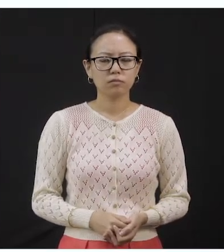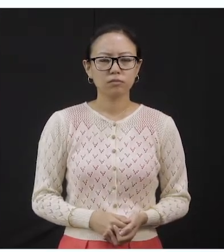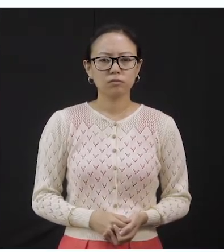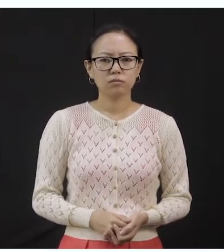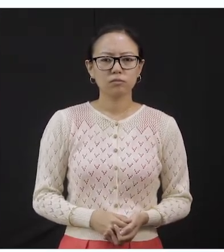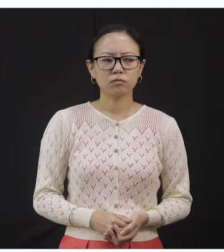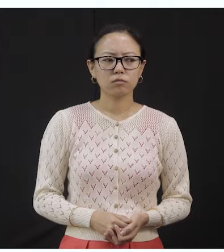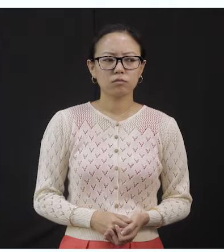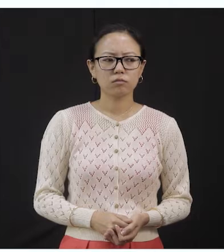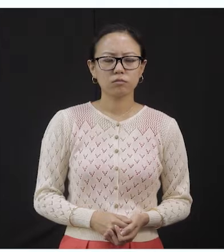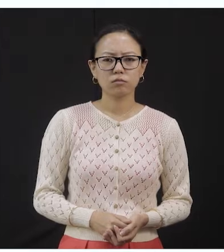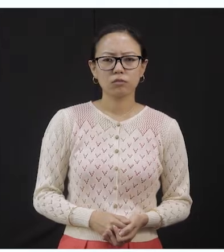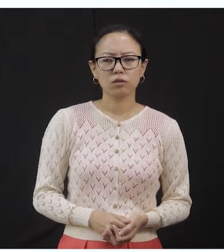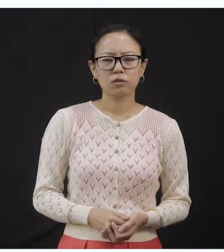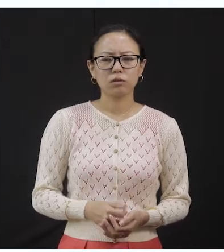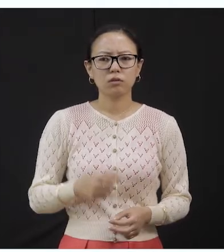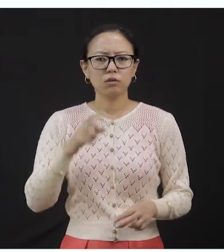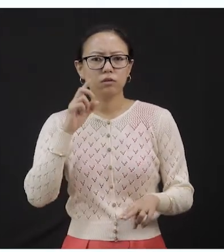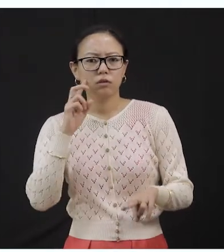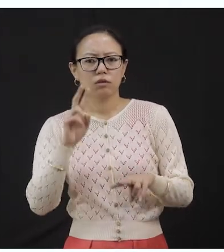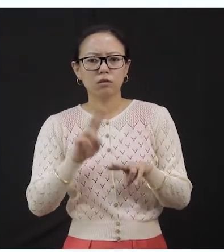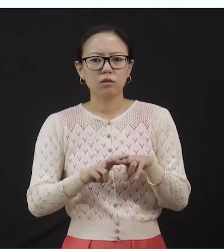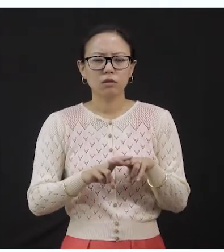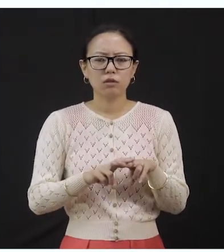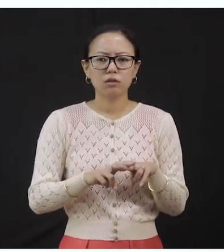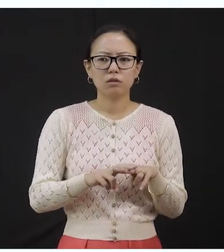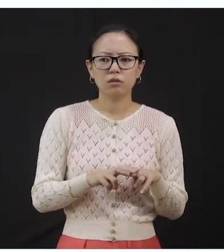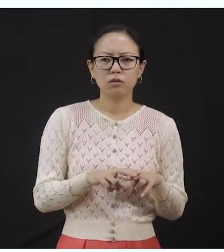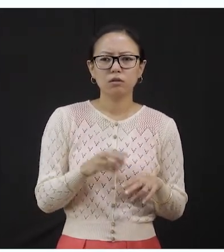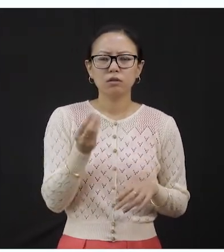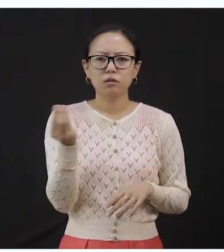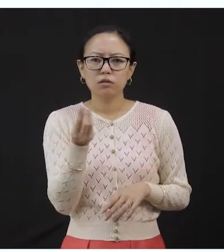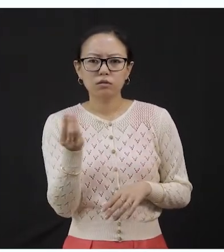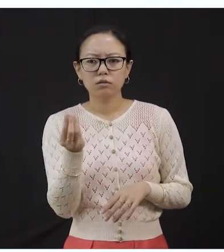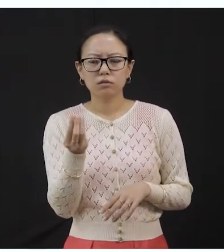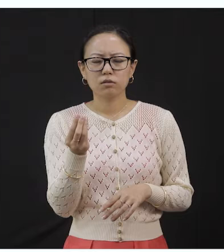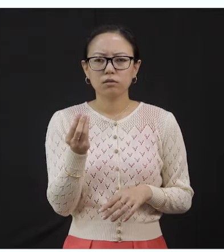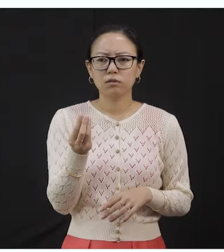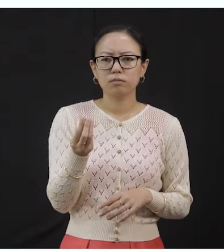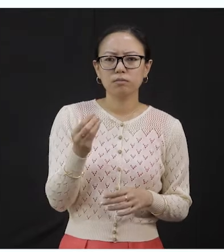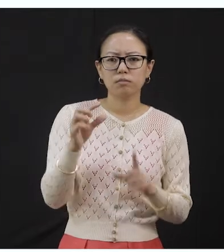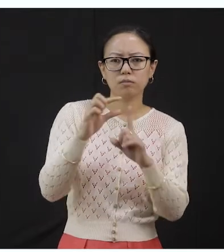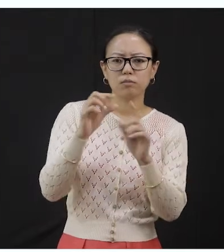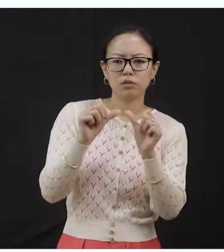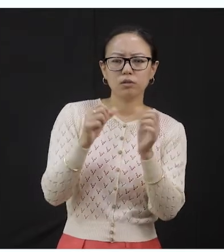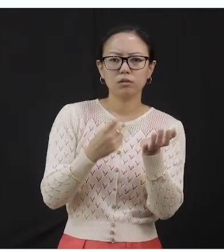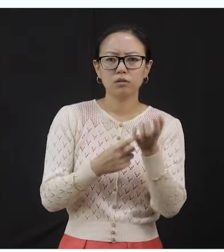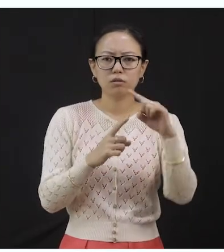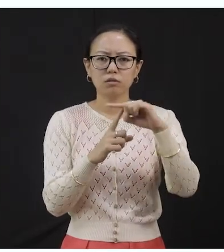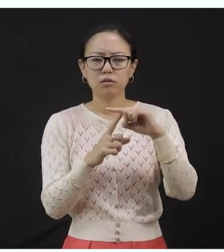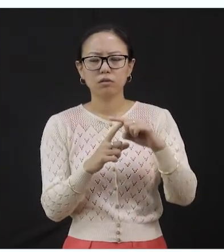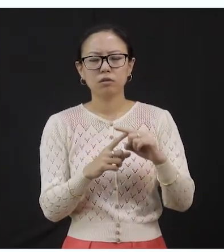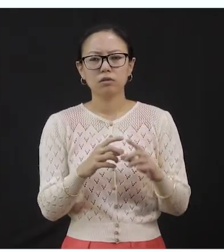when we take away some part of any number, we subtract. Okay? When we take